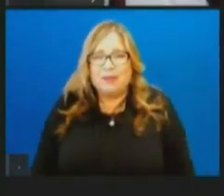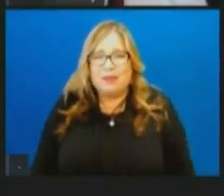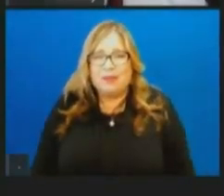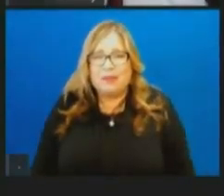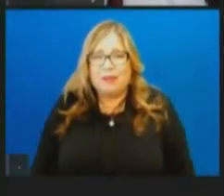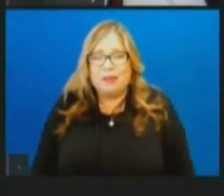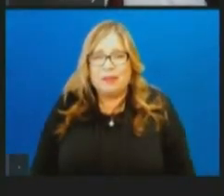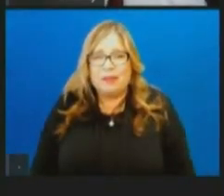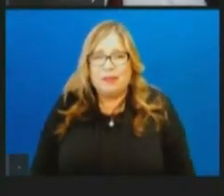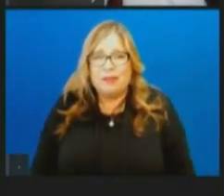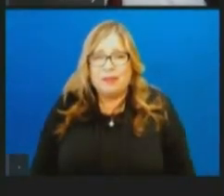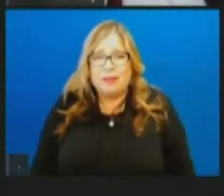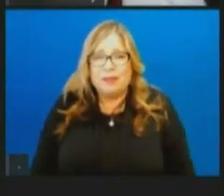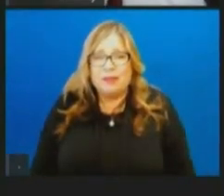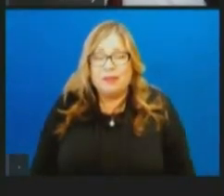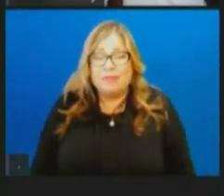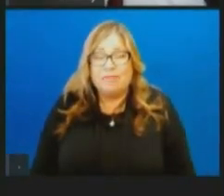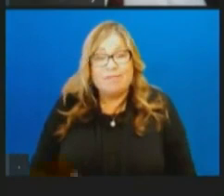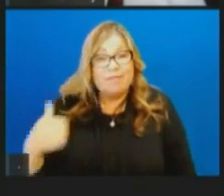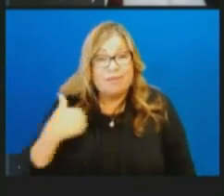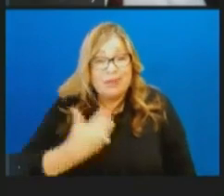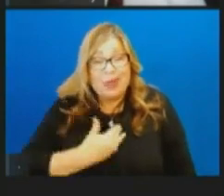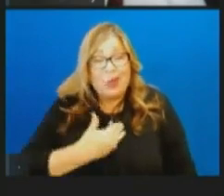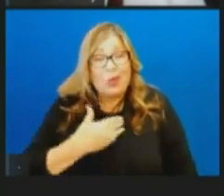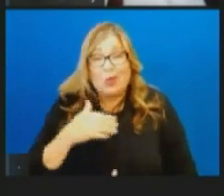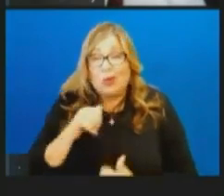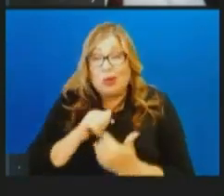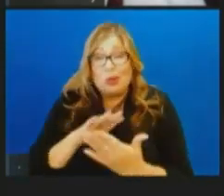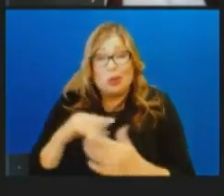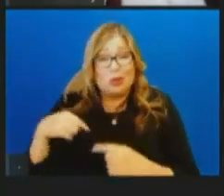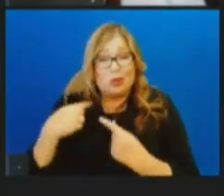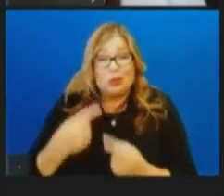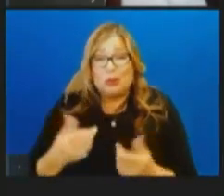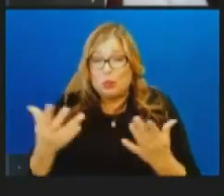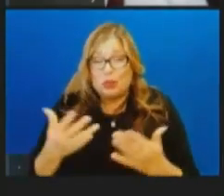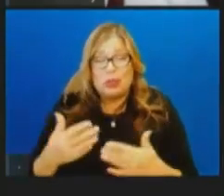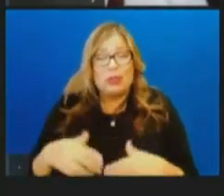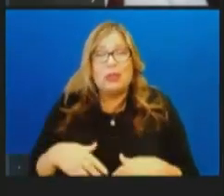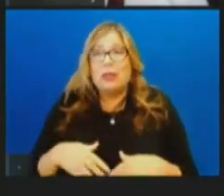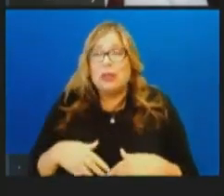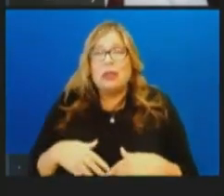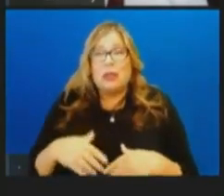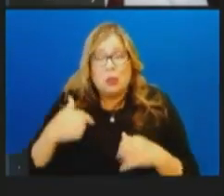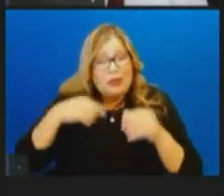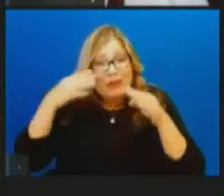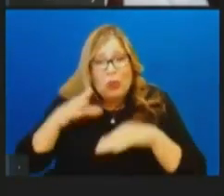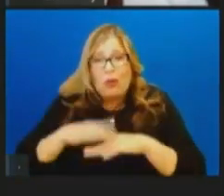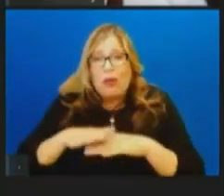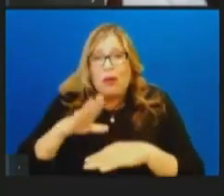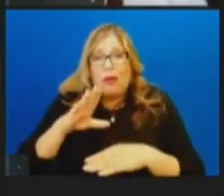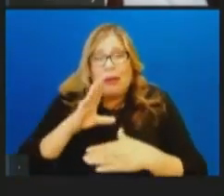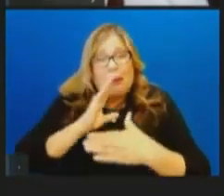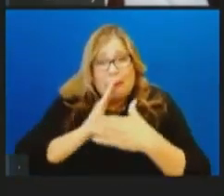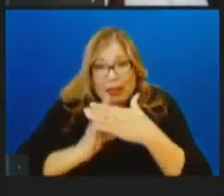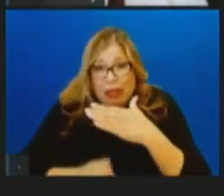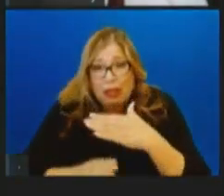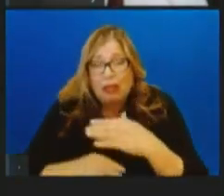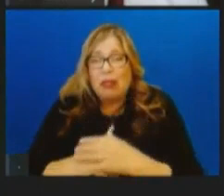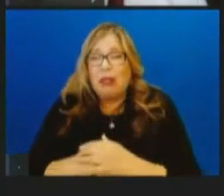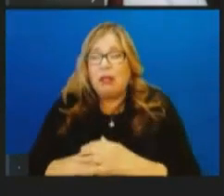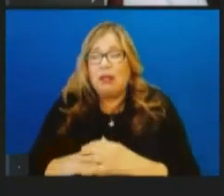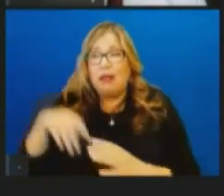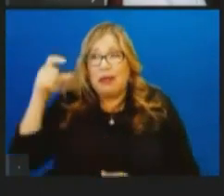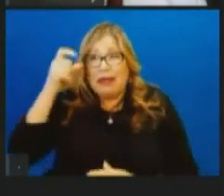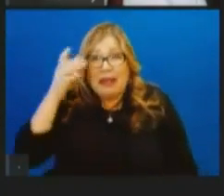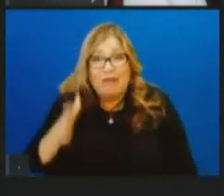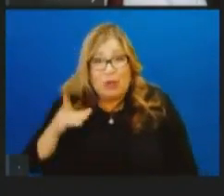So our approach has been focused on humility. The governor often says, humility or being humble is one